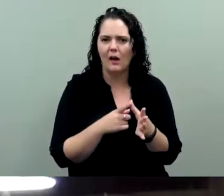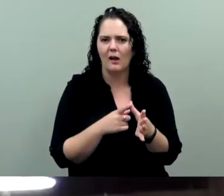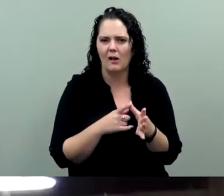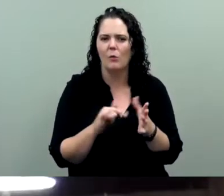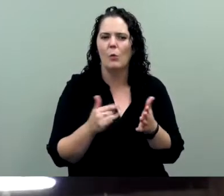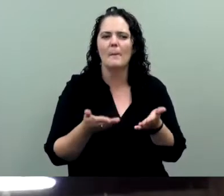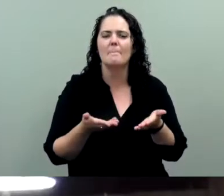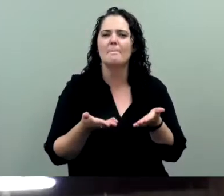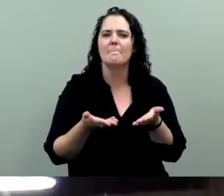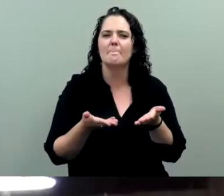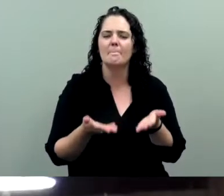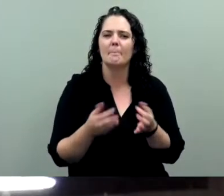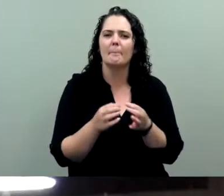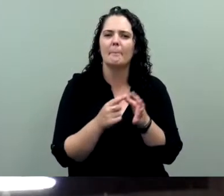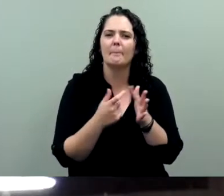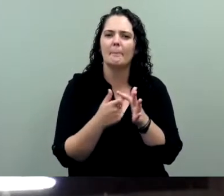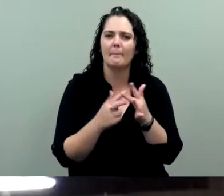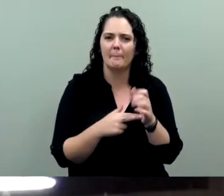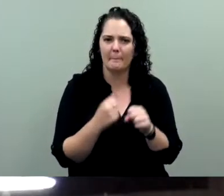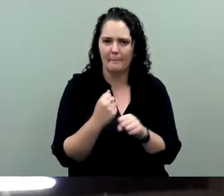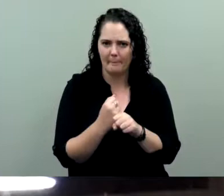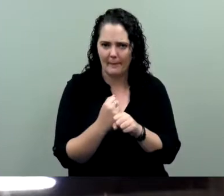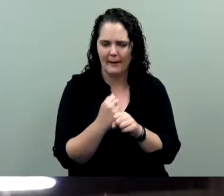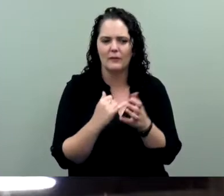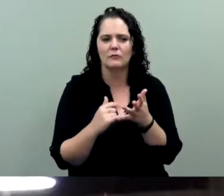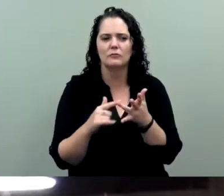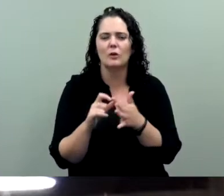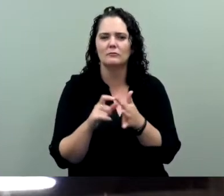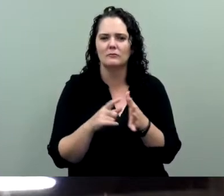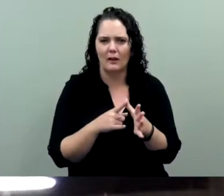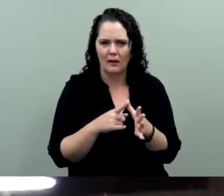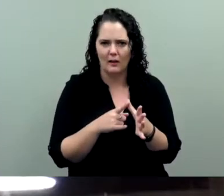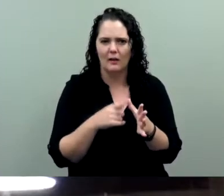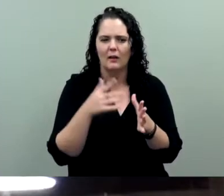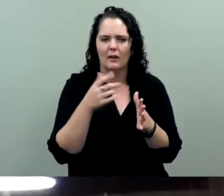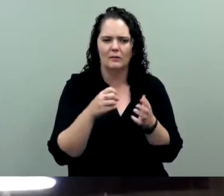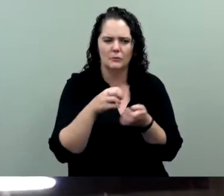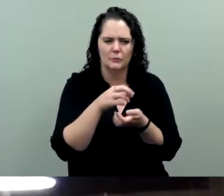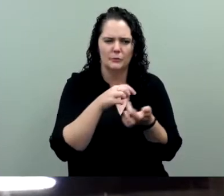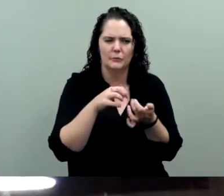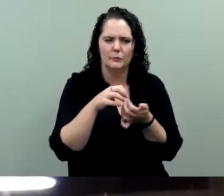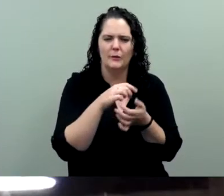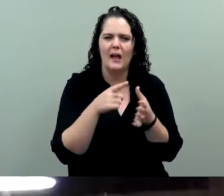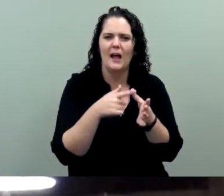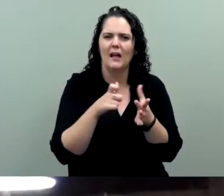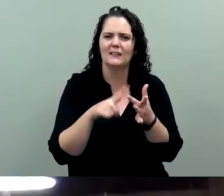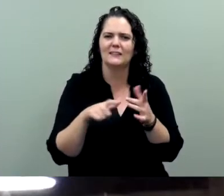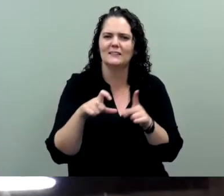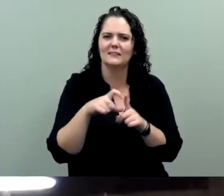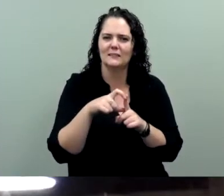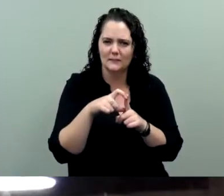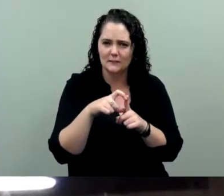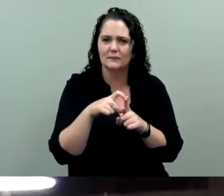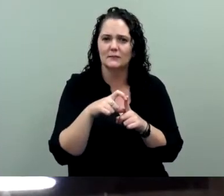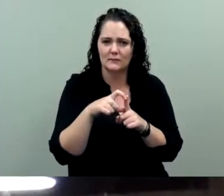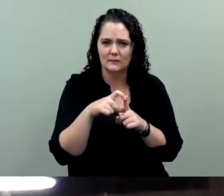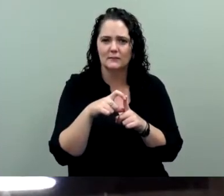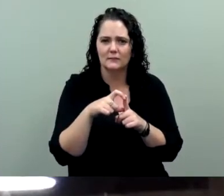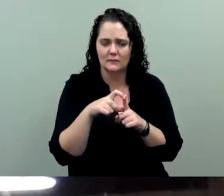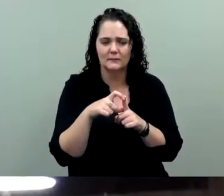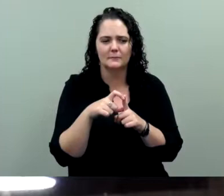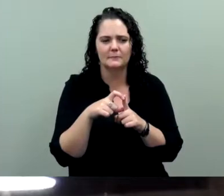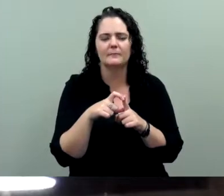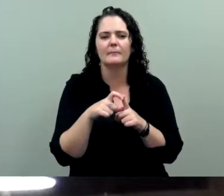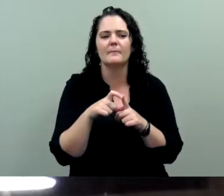baking soda is alkaline and there's natural acidity. The tannins are acid. And so this will